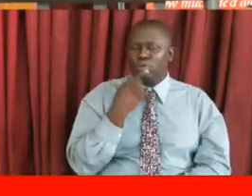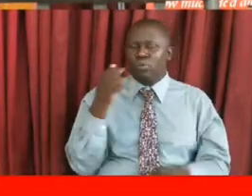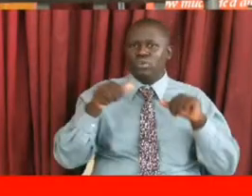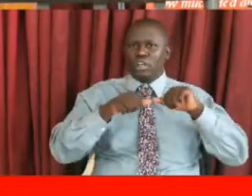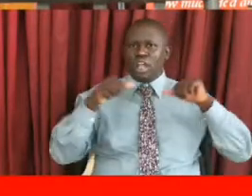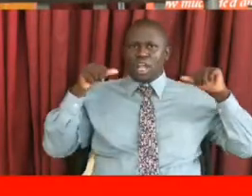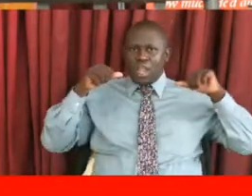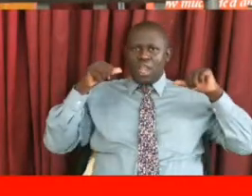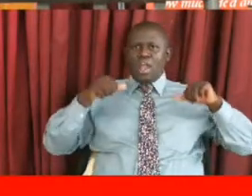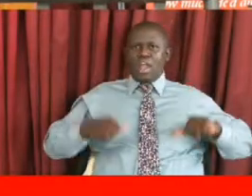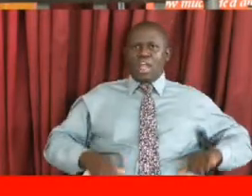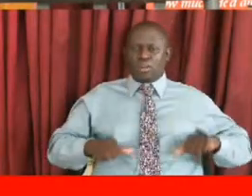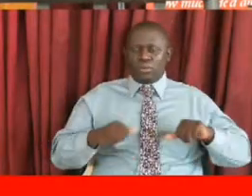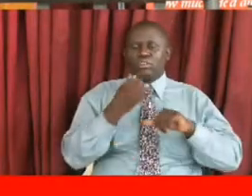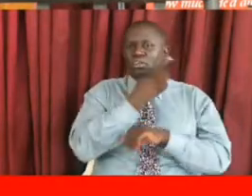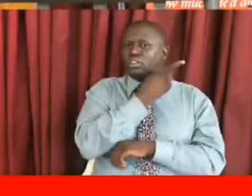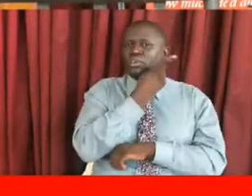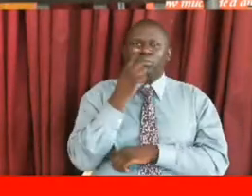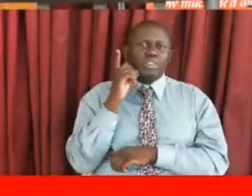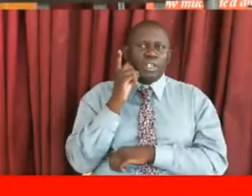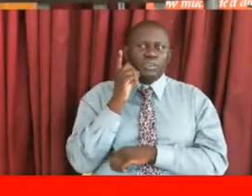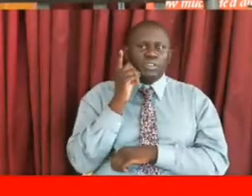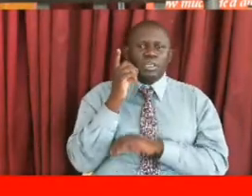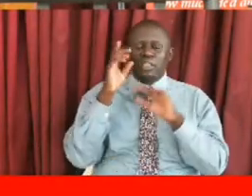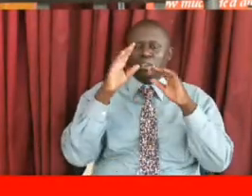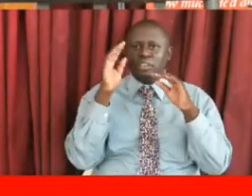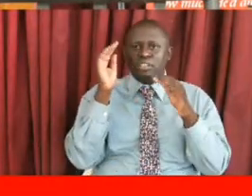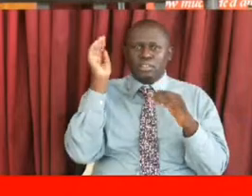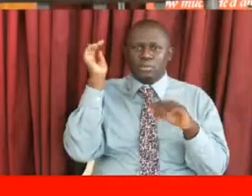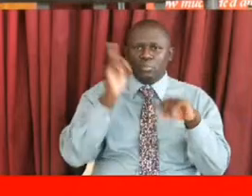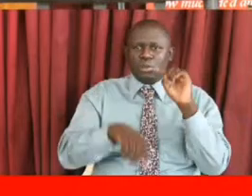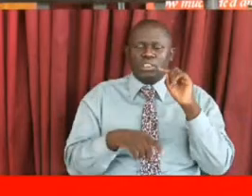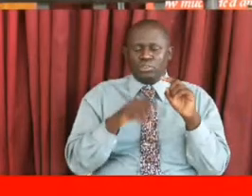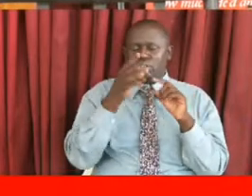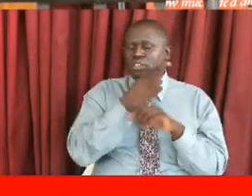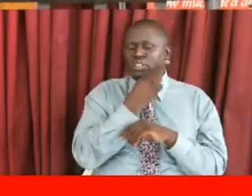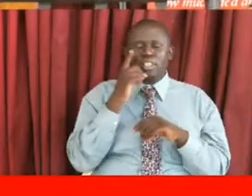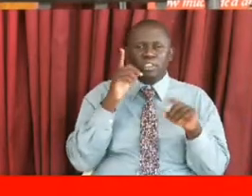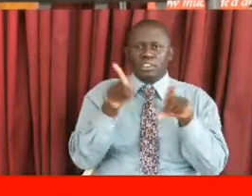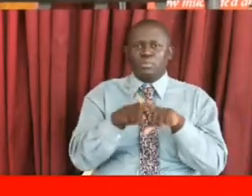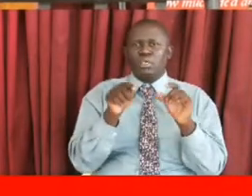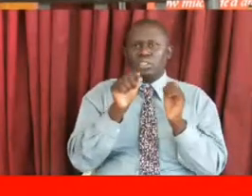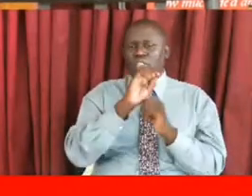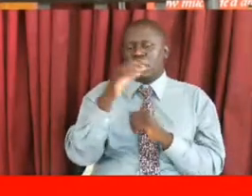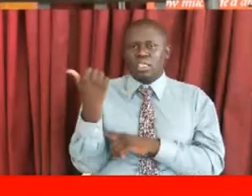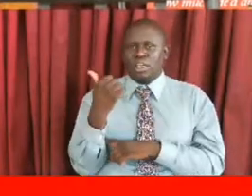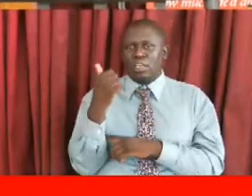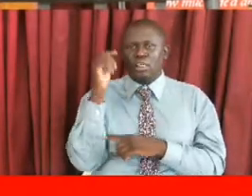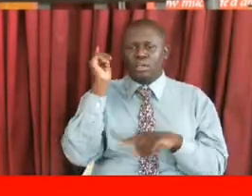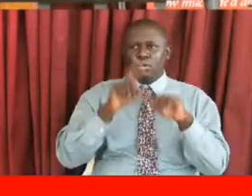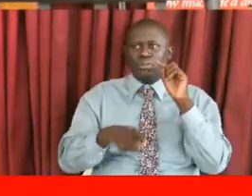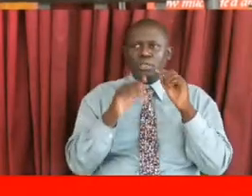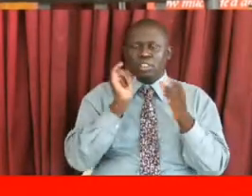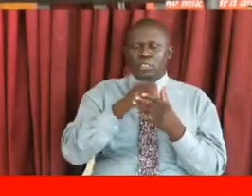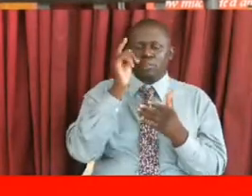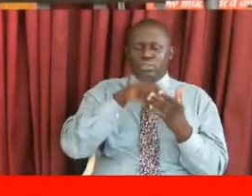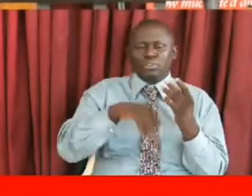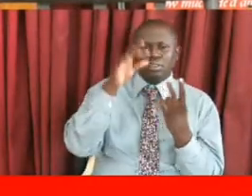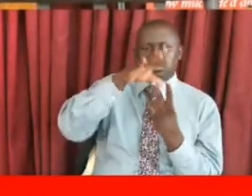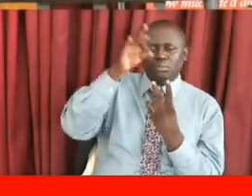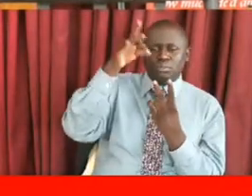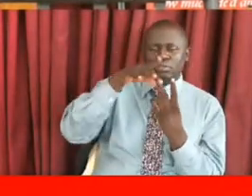it was it was as dry as all the other Ro but it was a predestinated